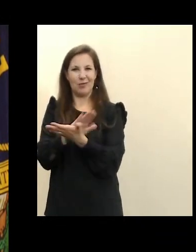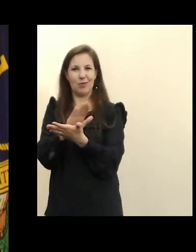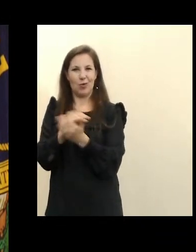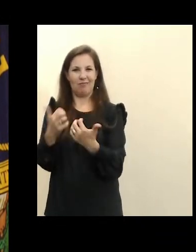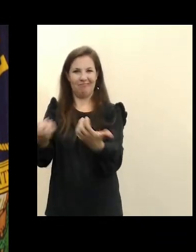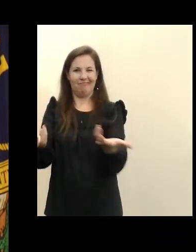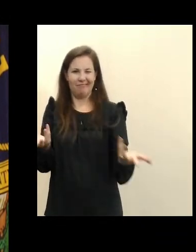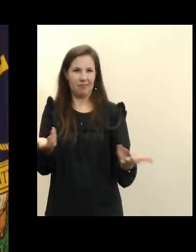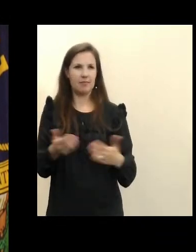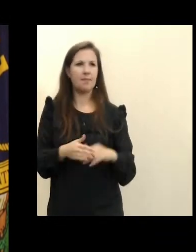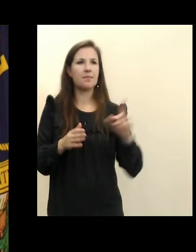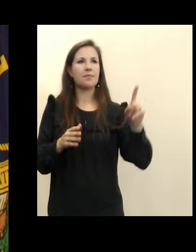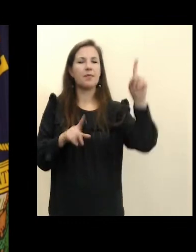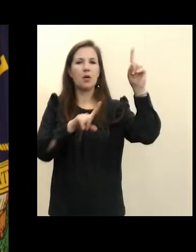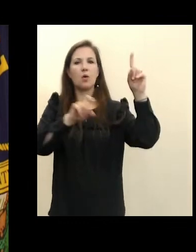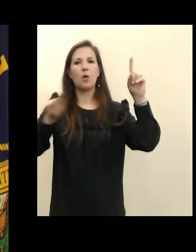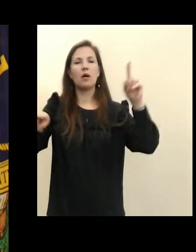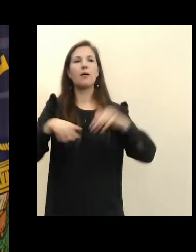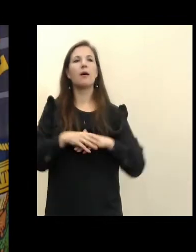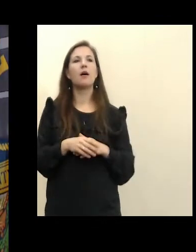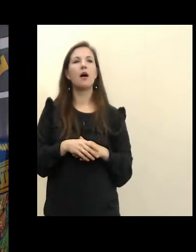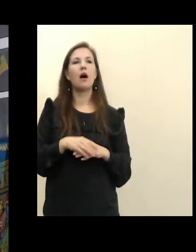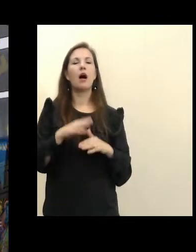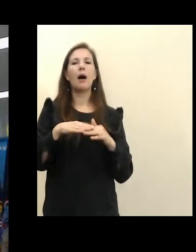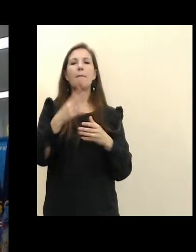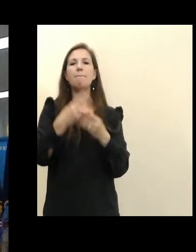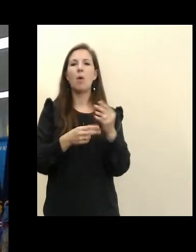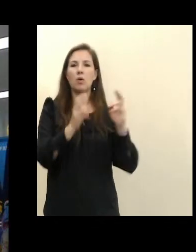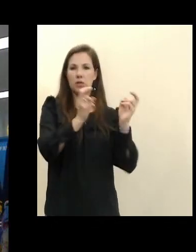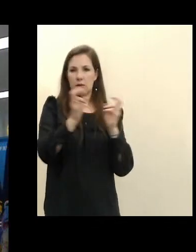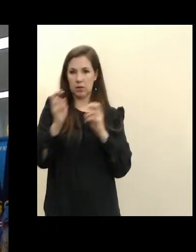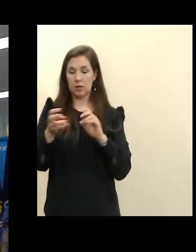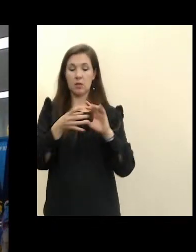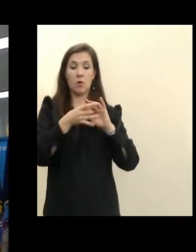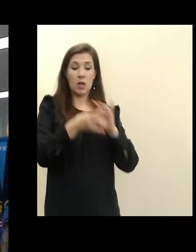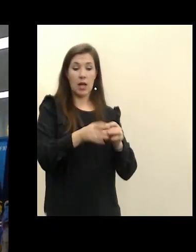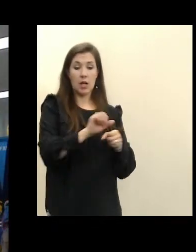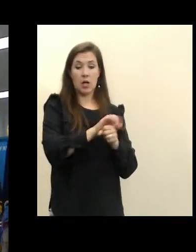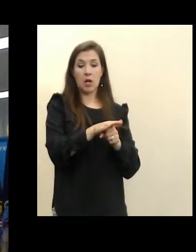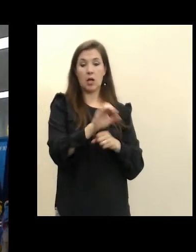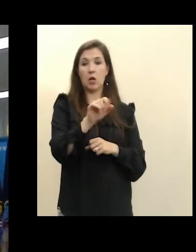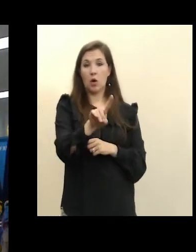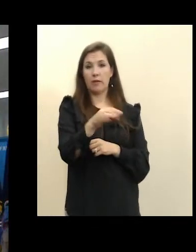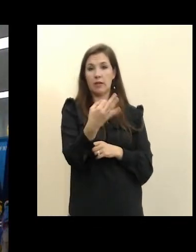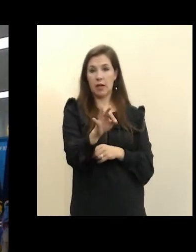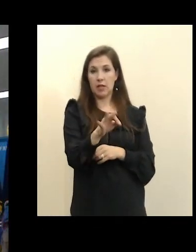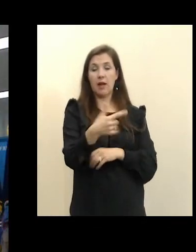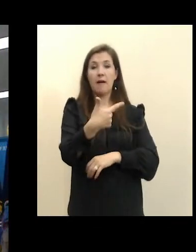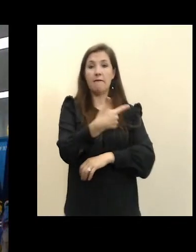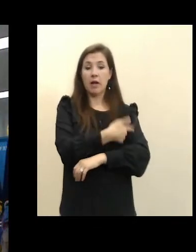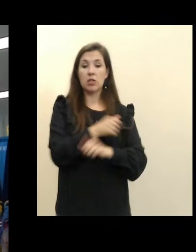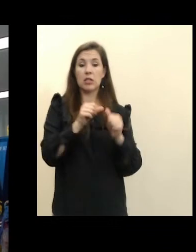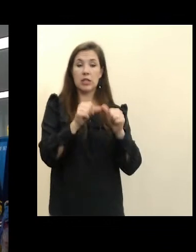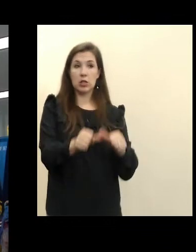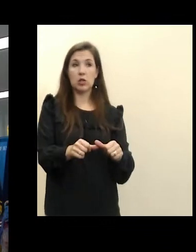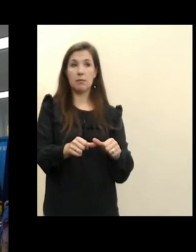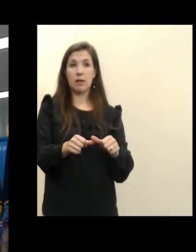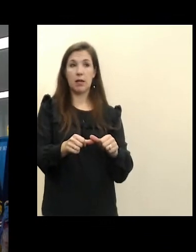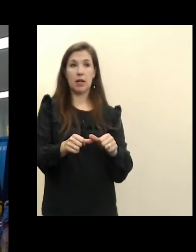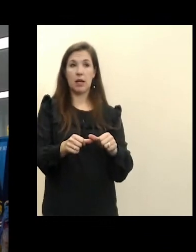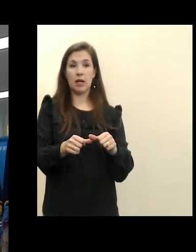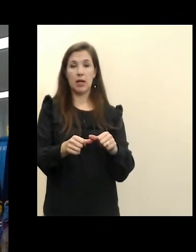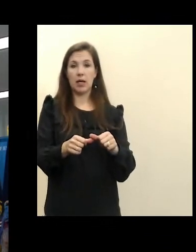school. Steve? Questions on both subjects. In terms of COVID, vaccination continues to be a